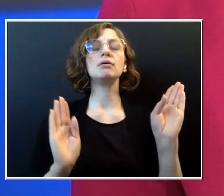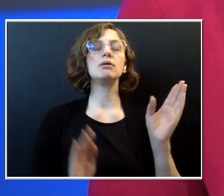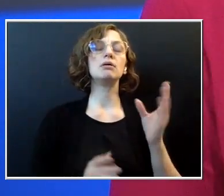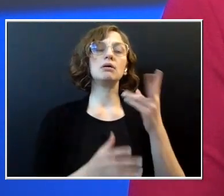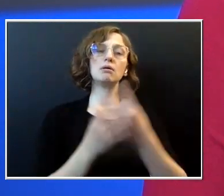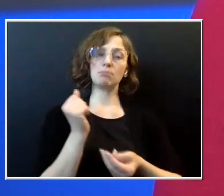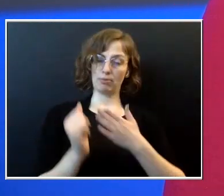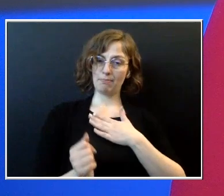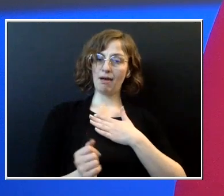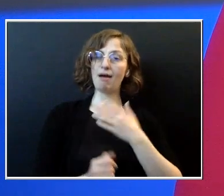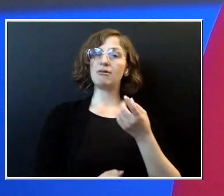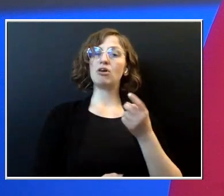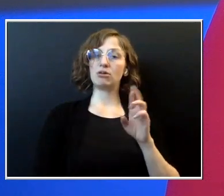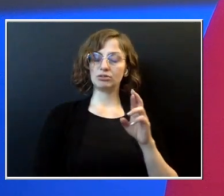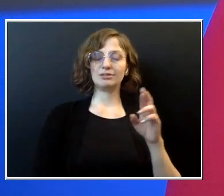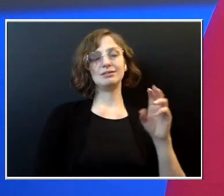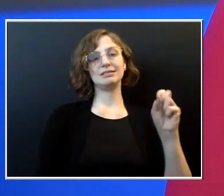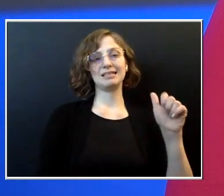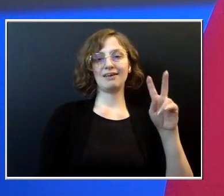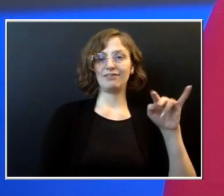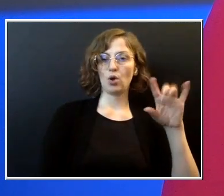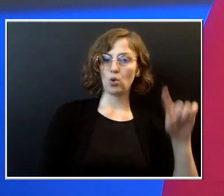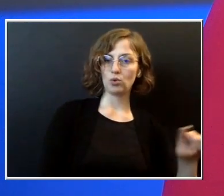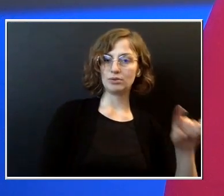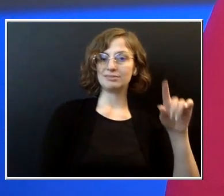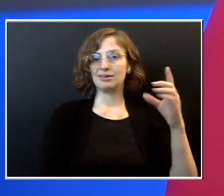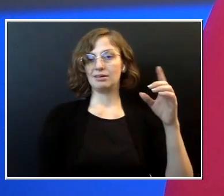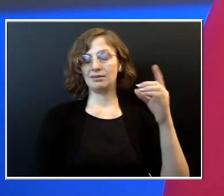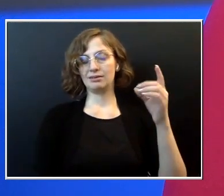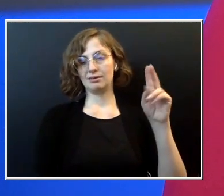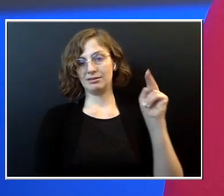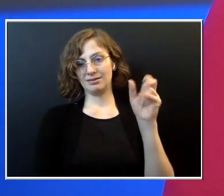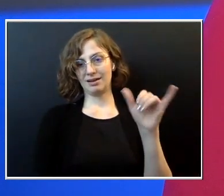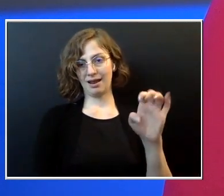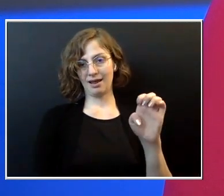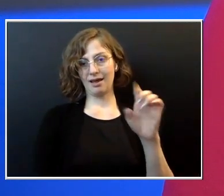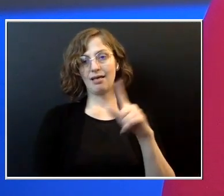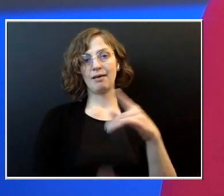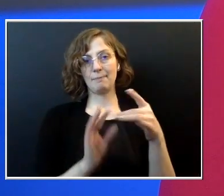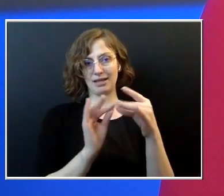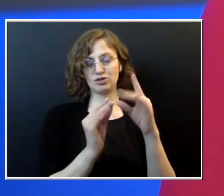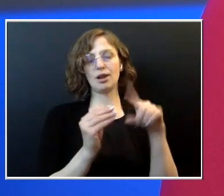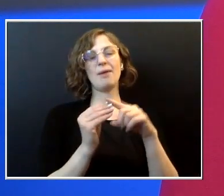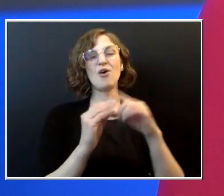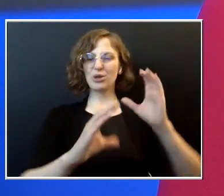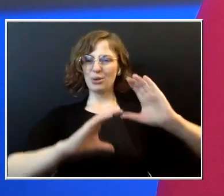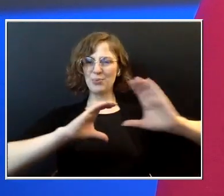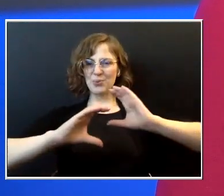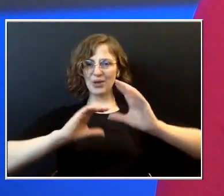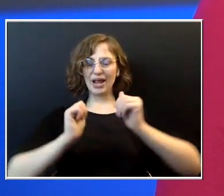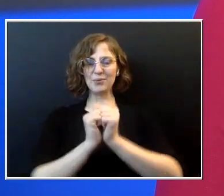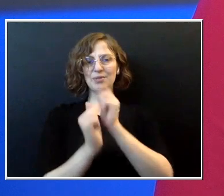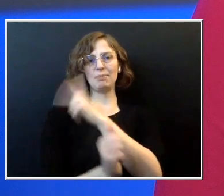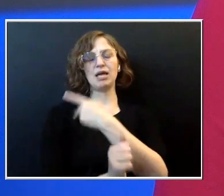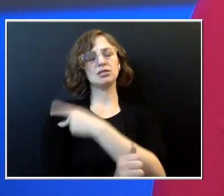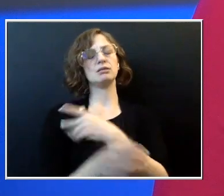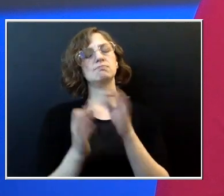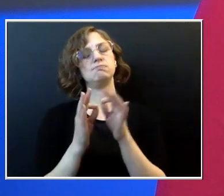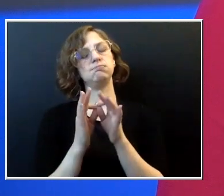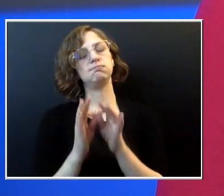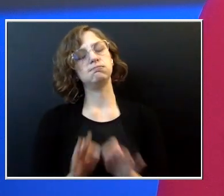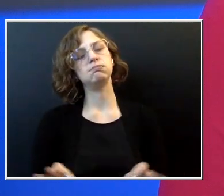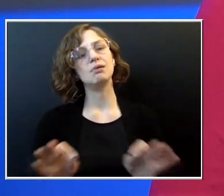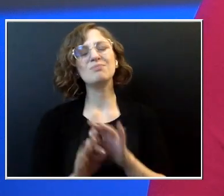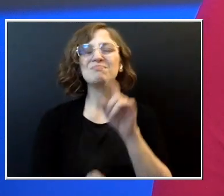Nye mentioned about communicating with their patients is key. Being a good listener is critical,